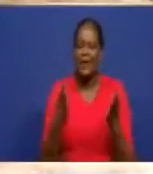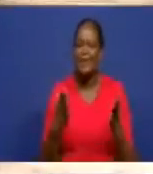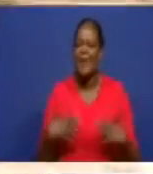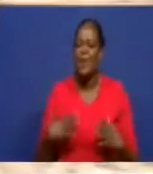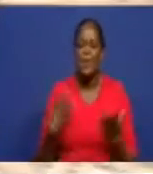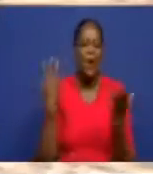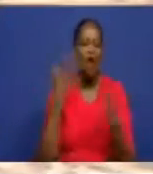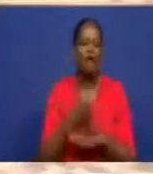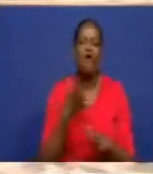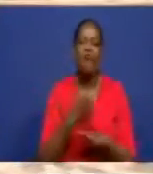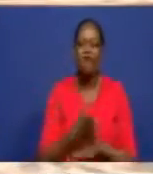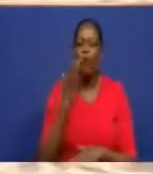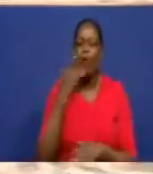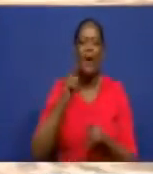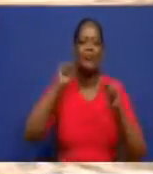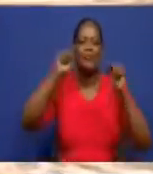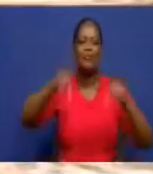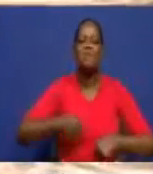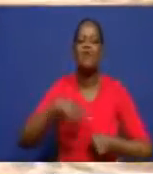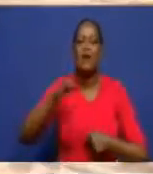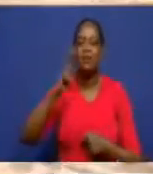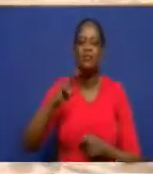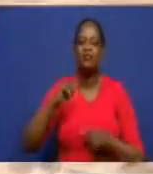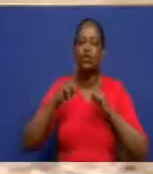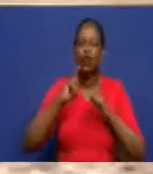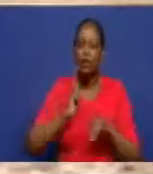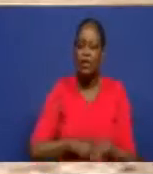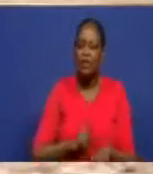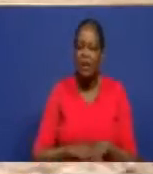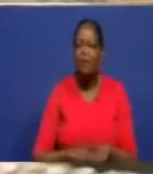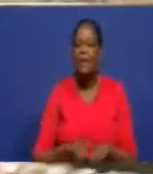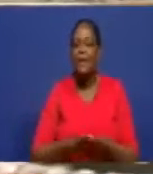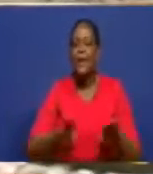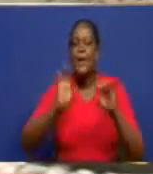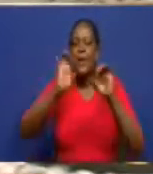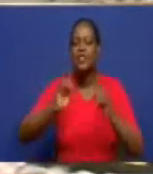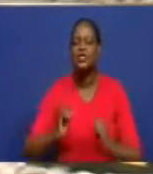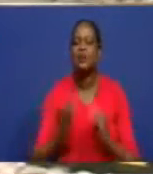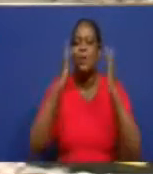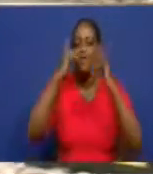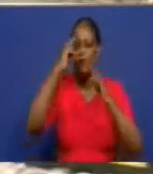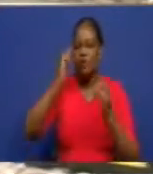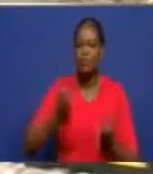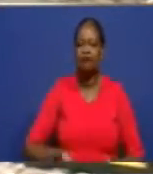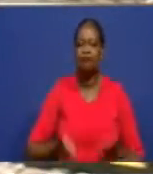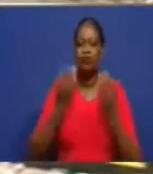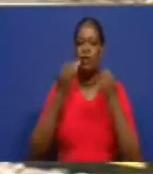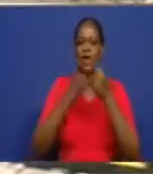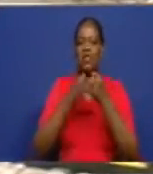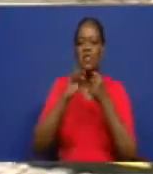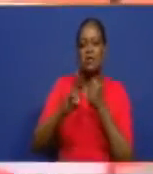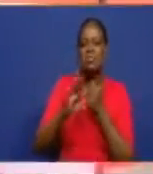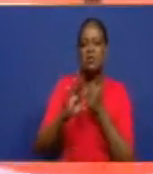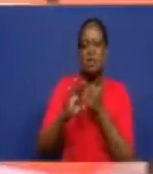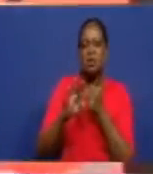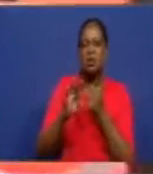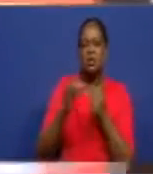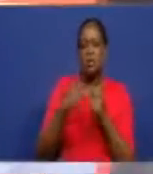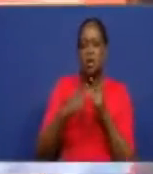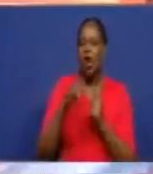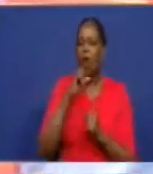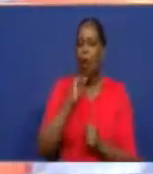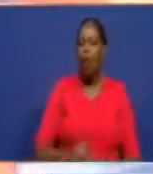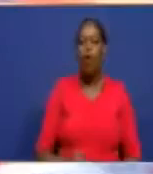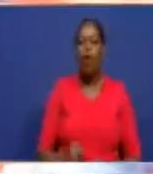demand. The governor, who was speaking during a groundbreaking ceremony for the upgrade of the 83-year-old Afraha Stadium,